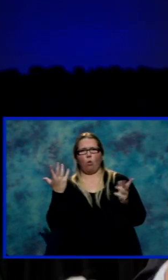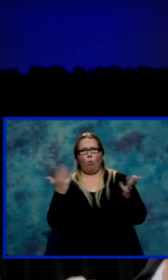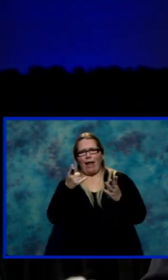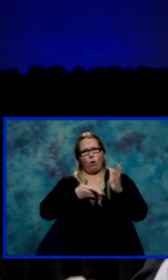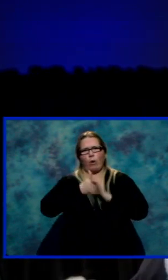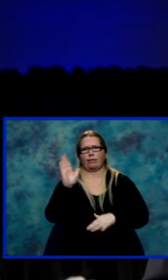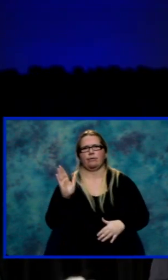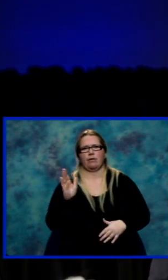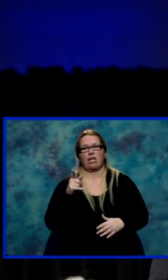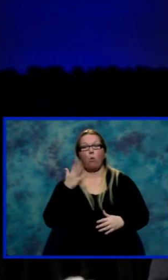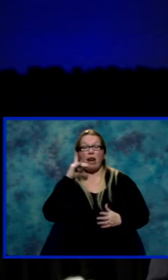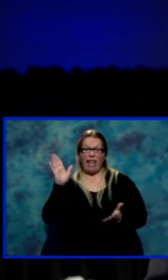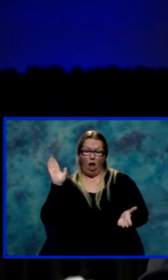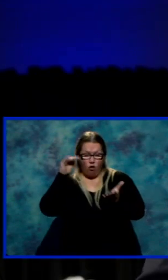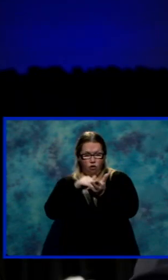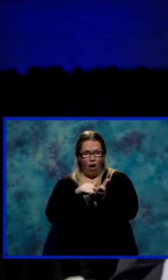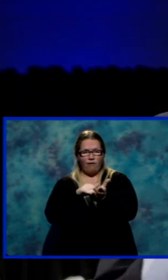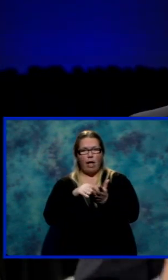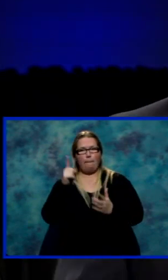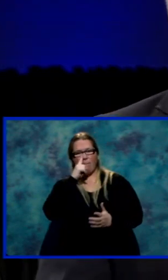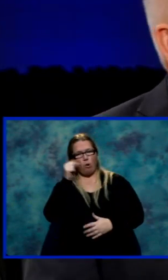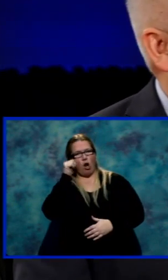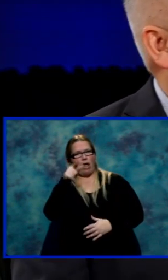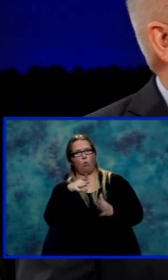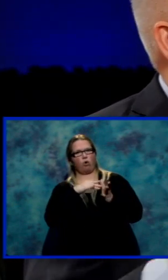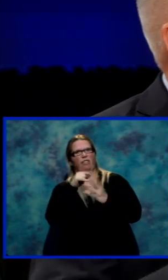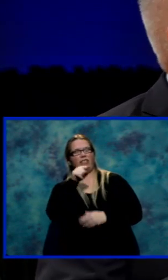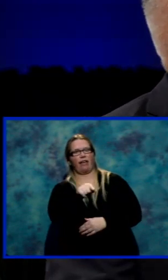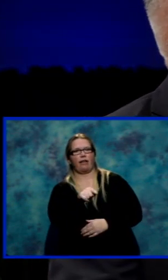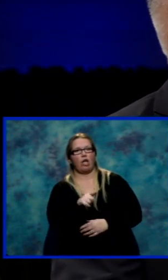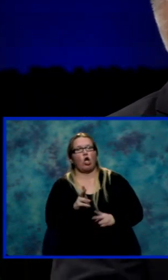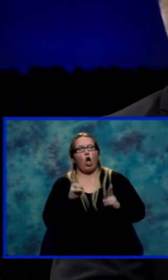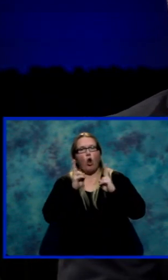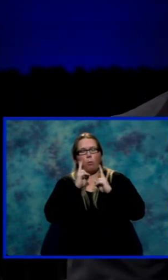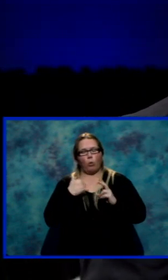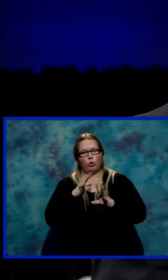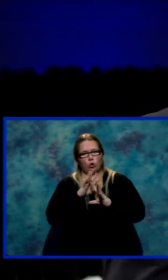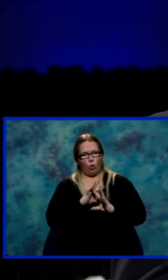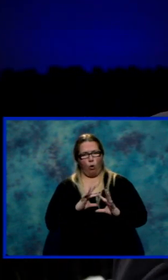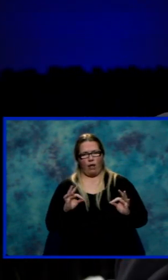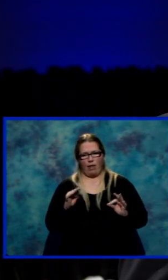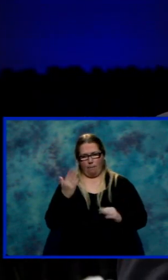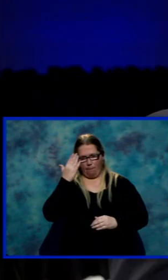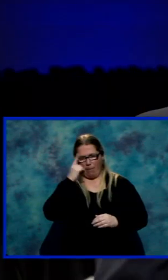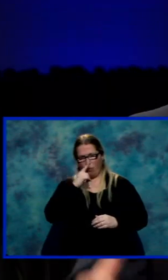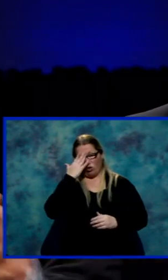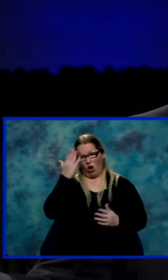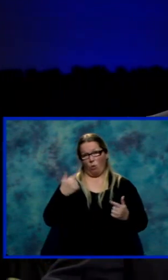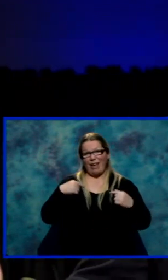the town knew that he was there. And we normally are so quiet that people don't know that we're here.